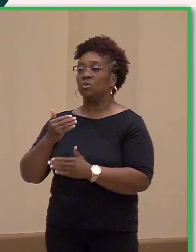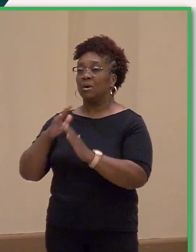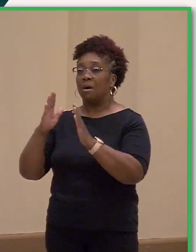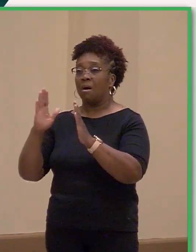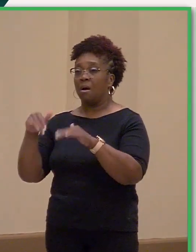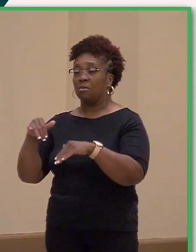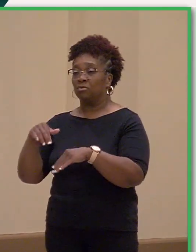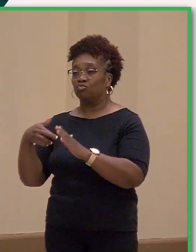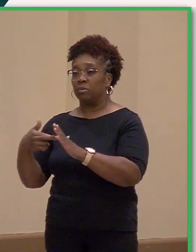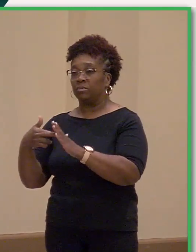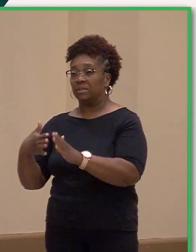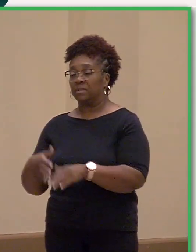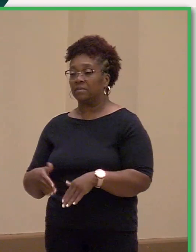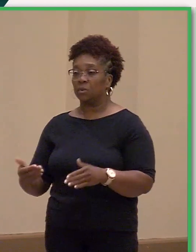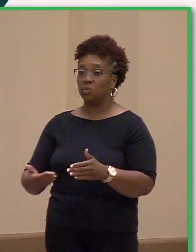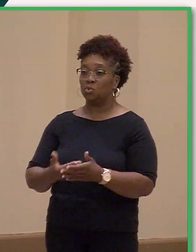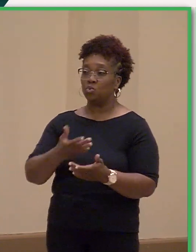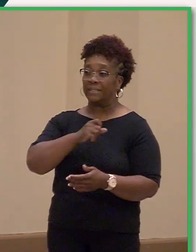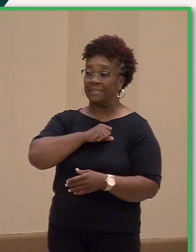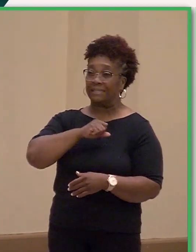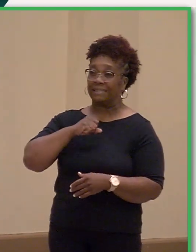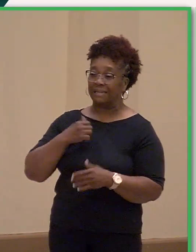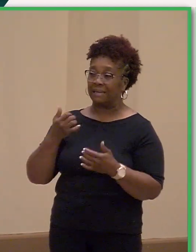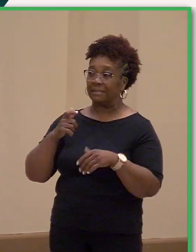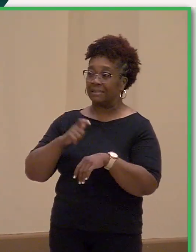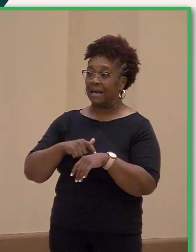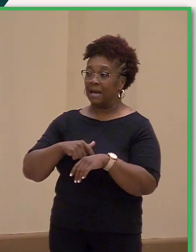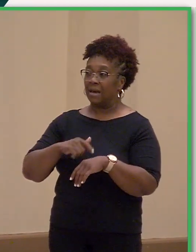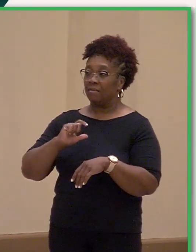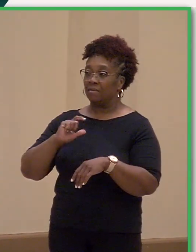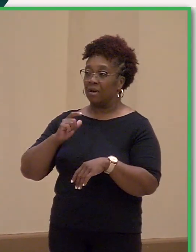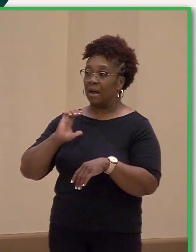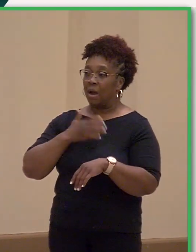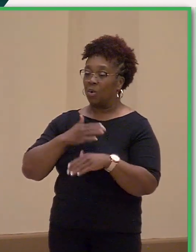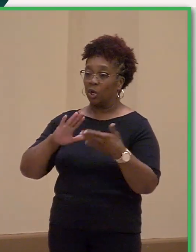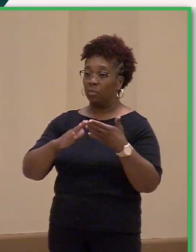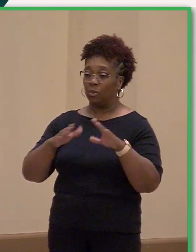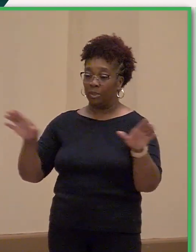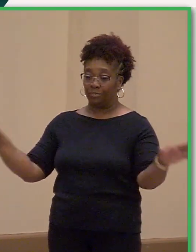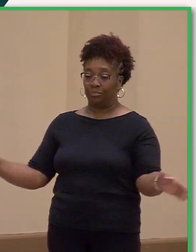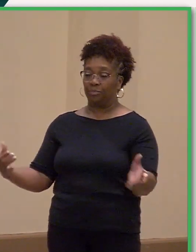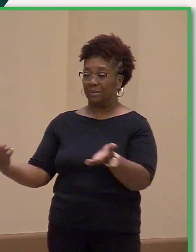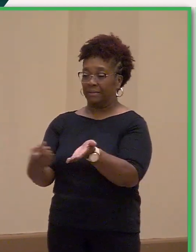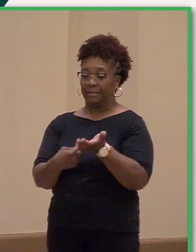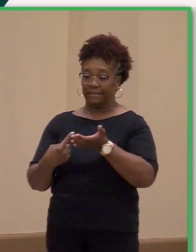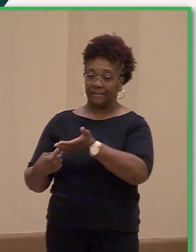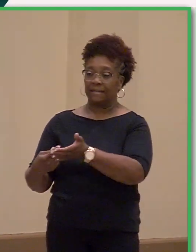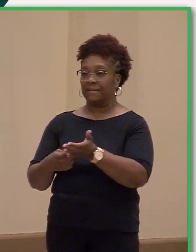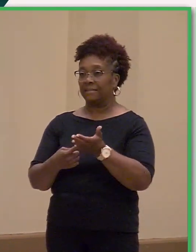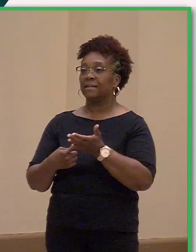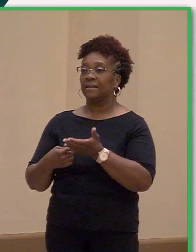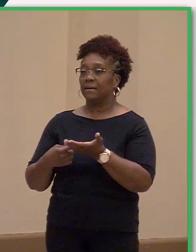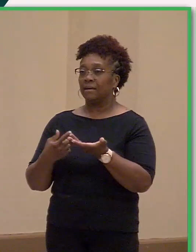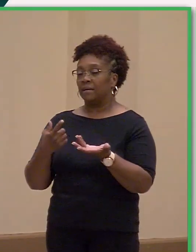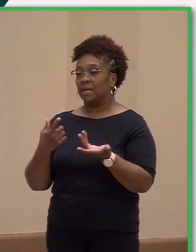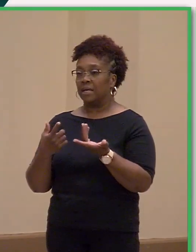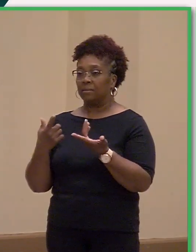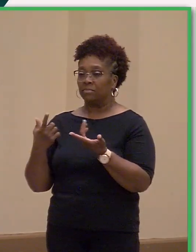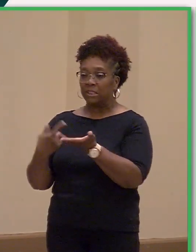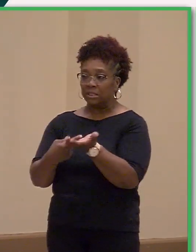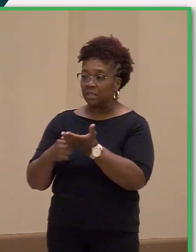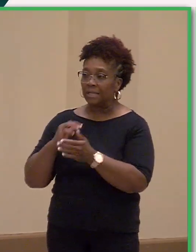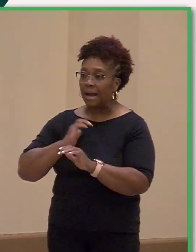It's time for us as a community to come together and talk to each other as neighbors and address our issues and try to find collective